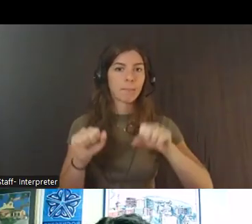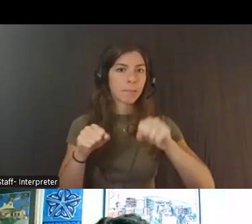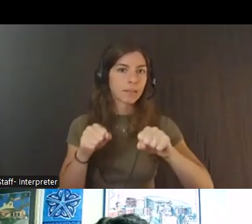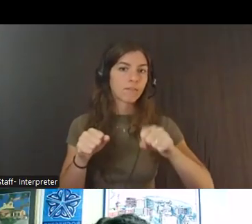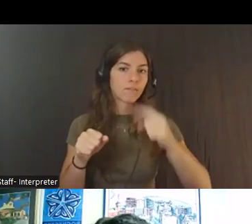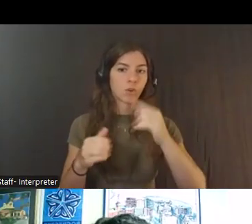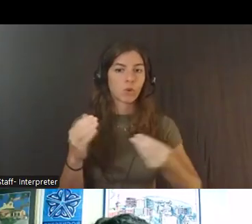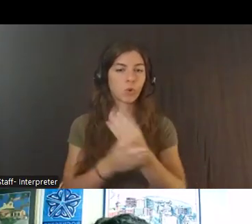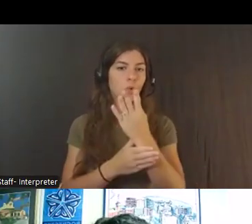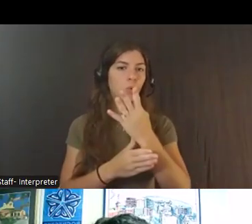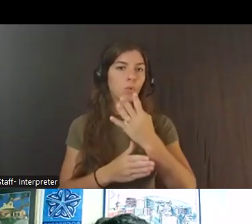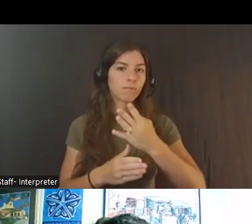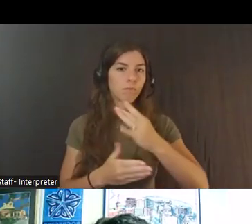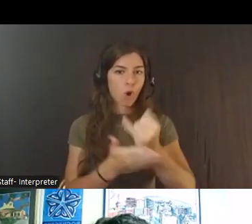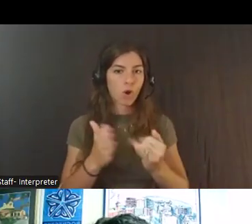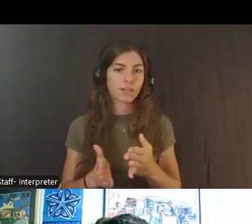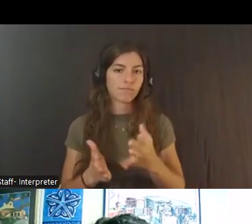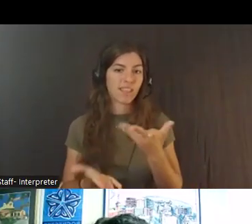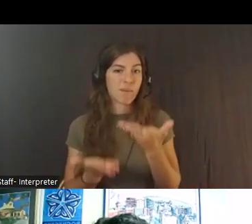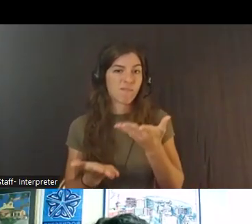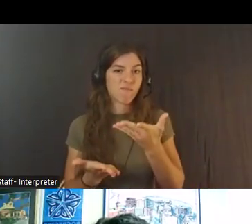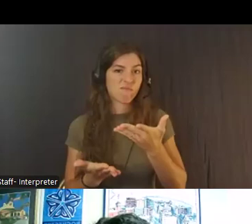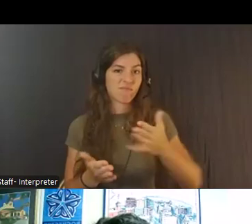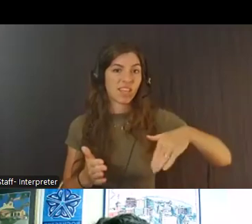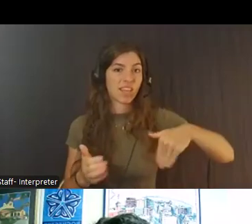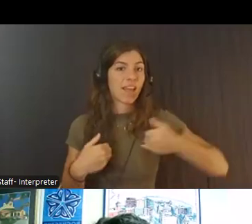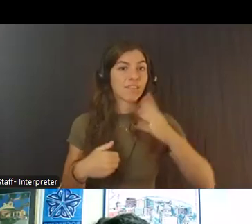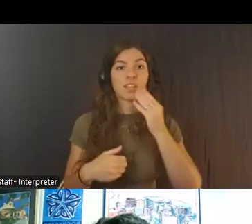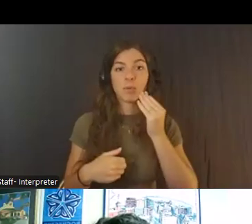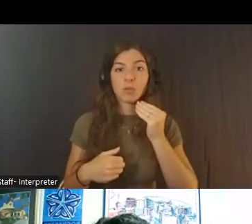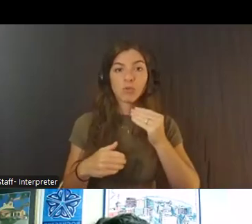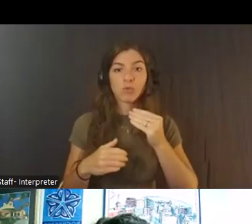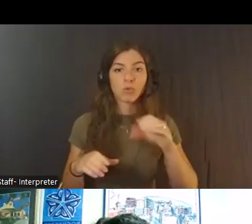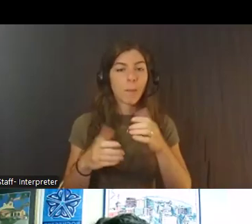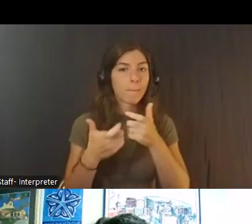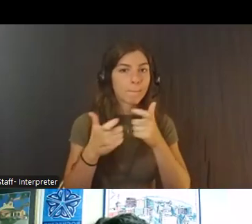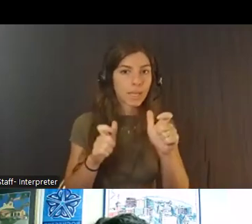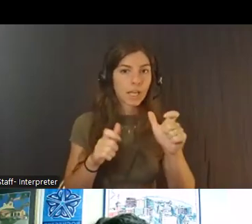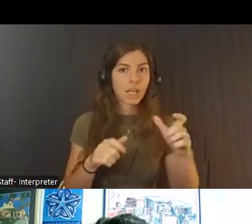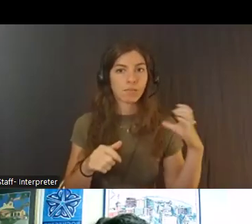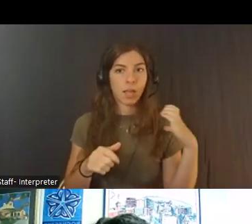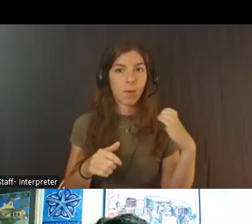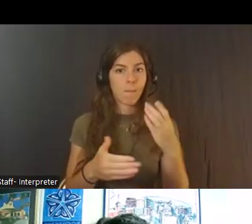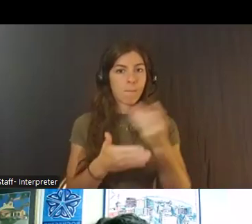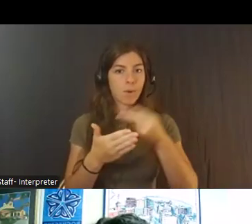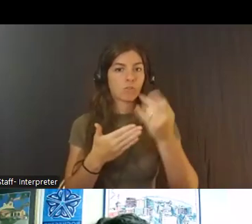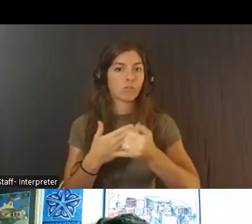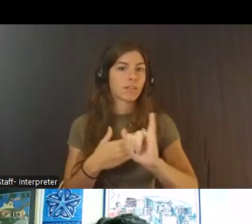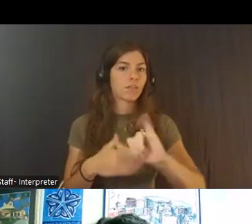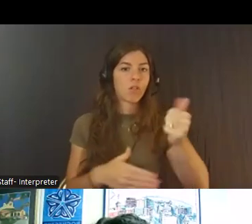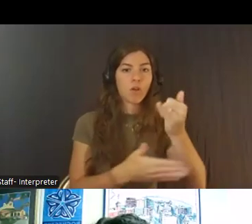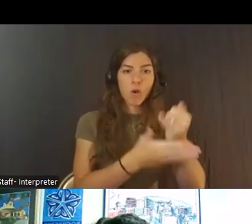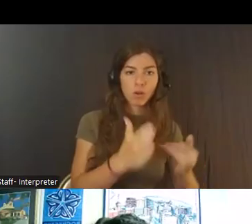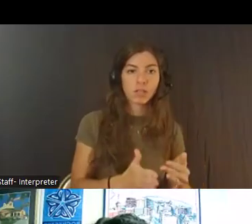emerging artists that maybe don't necessarily have the experience to do large capital projects that other artists do. So I think you all can kind of help